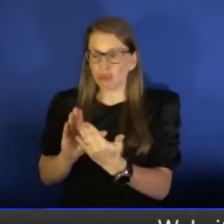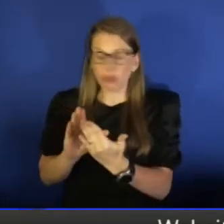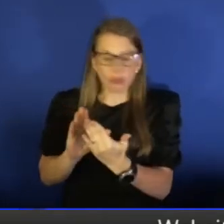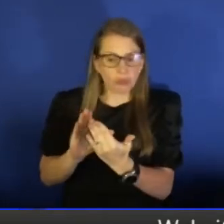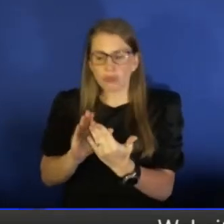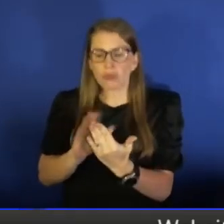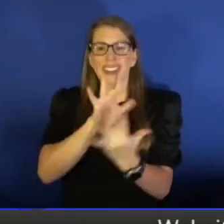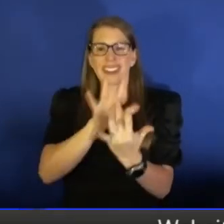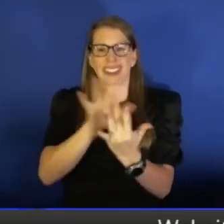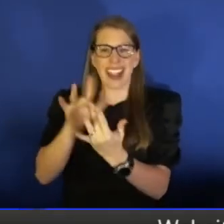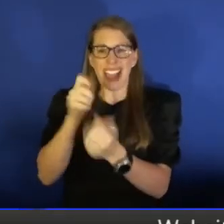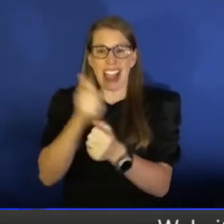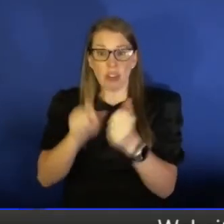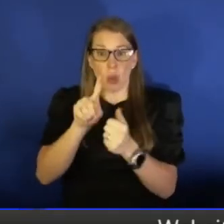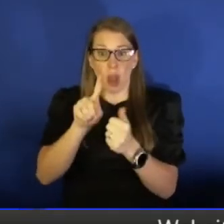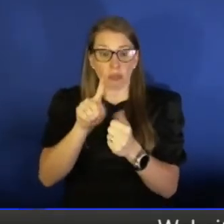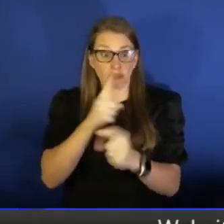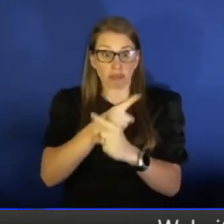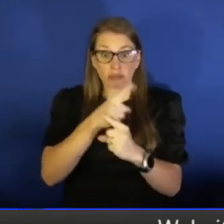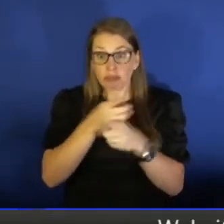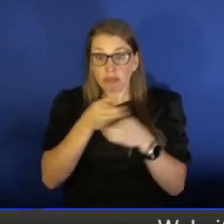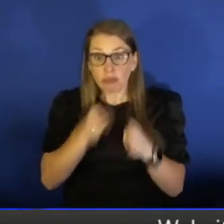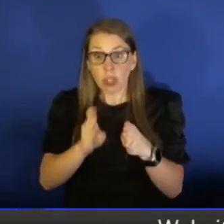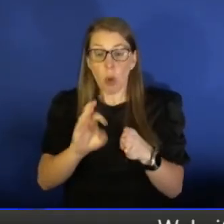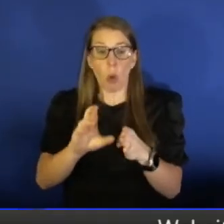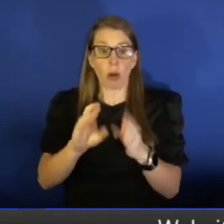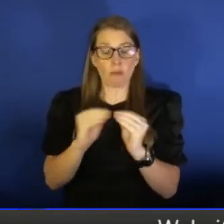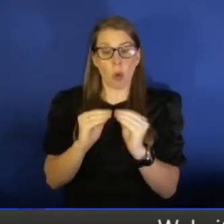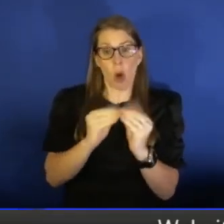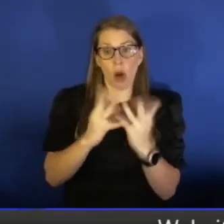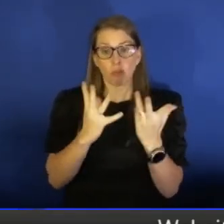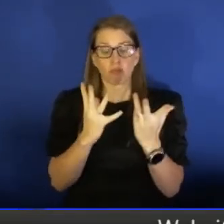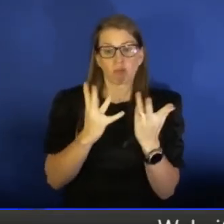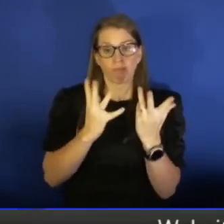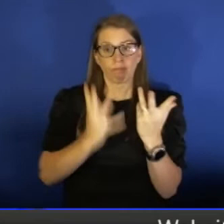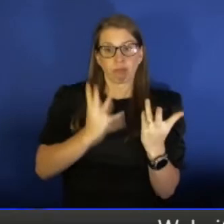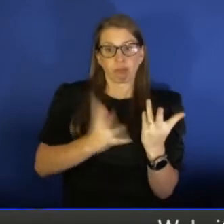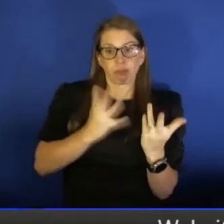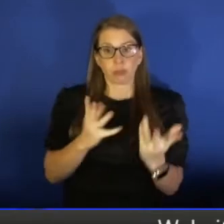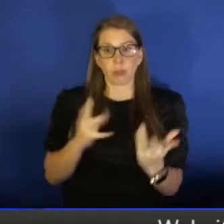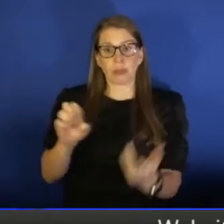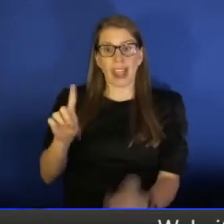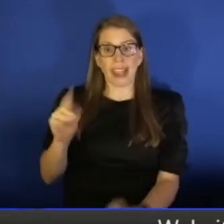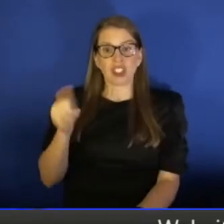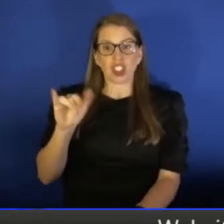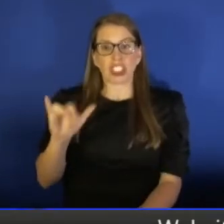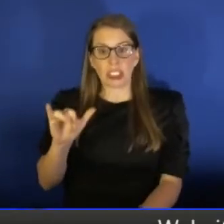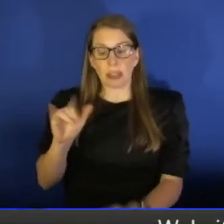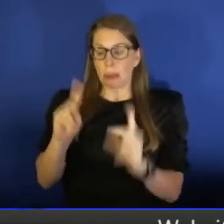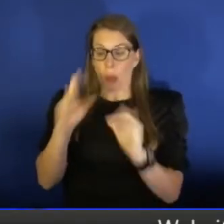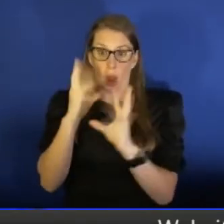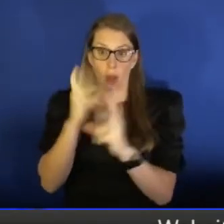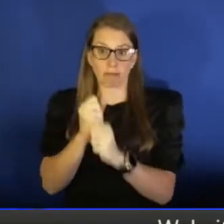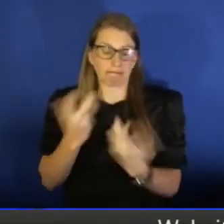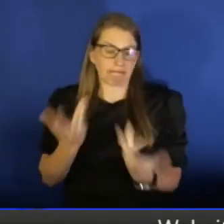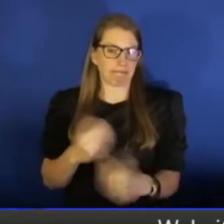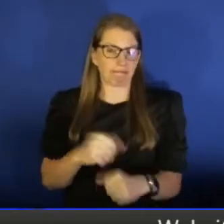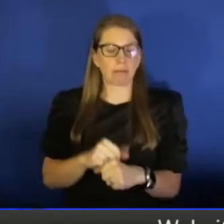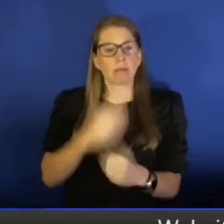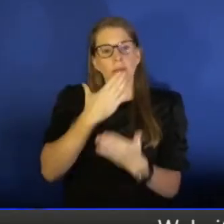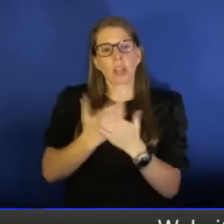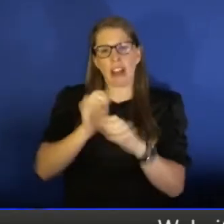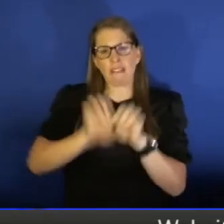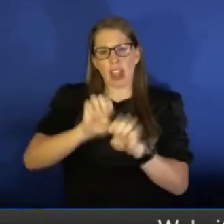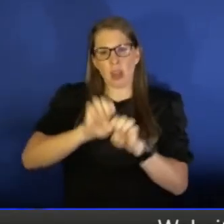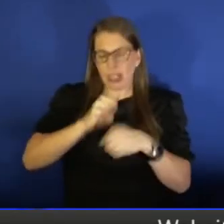everyone in the right way? Does it need to be more edgy? Does it need to be this? Does it need to be that? So we're really good about evaluating as we go.